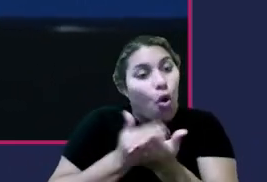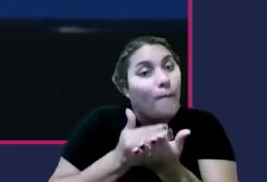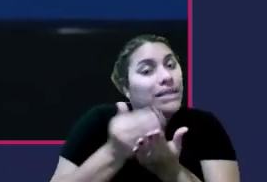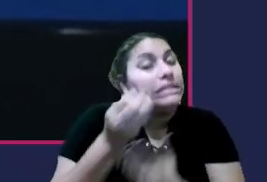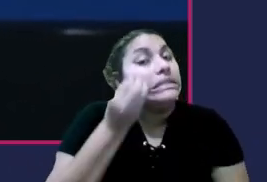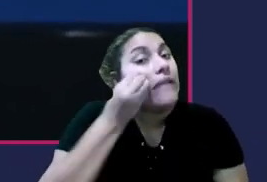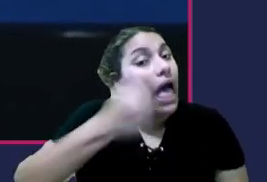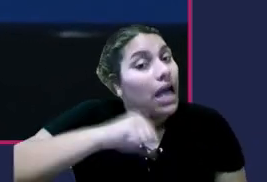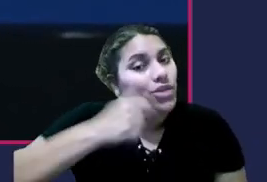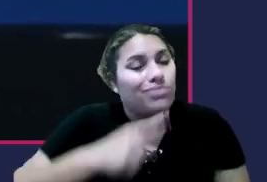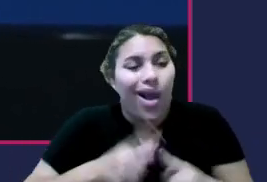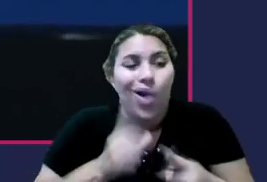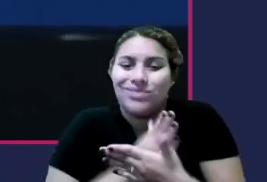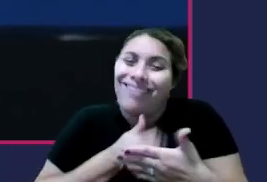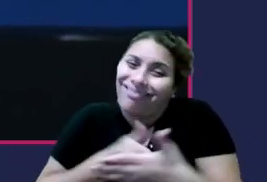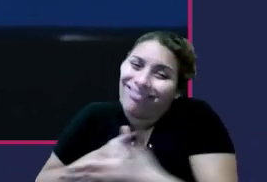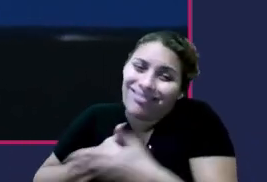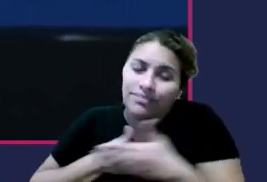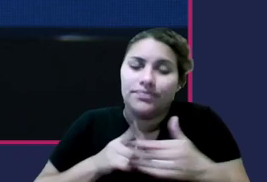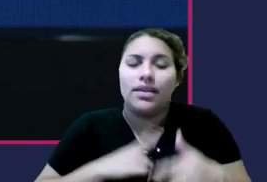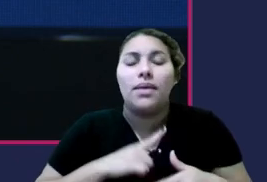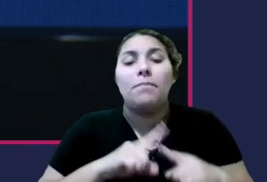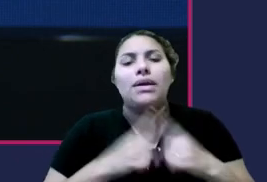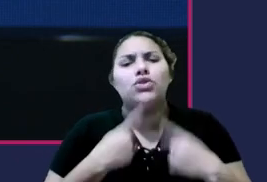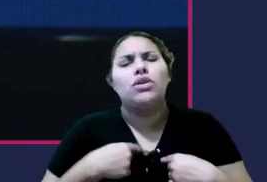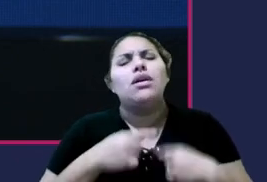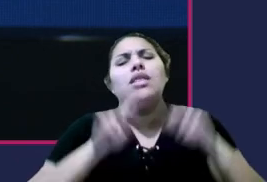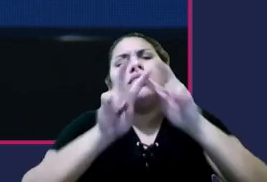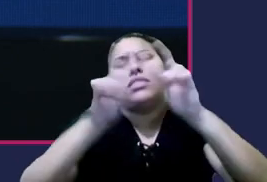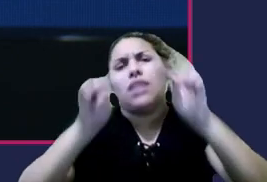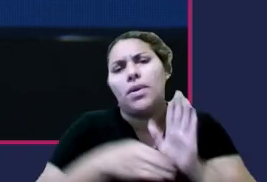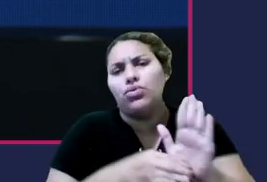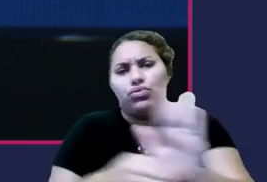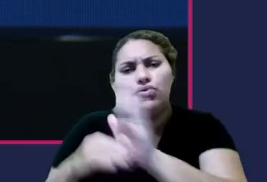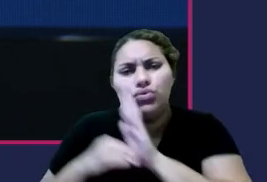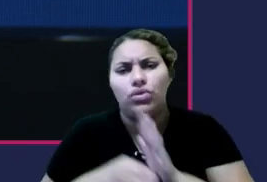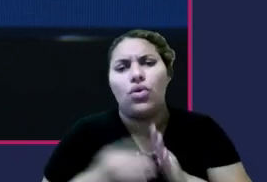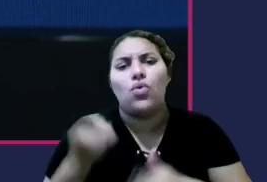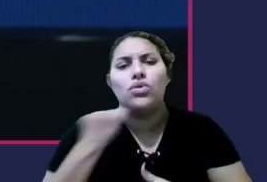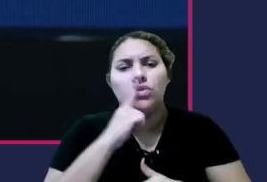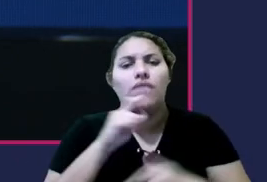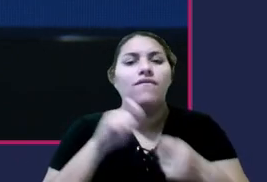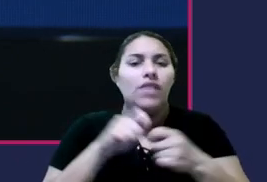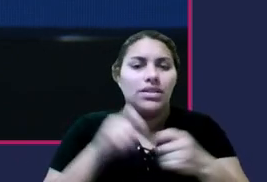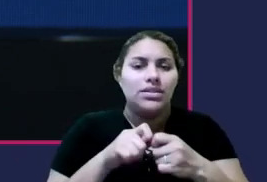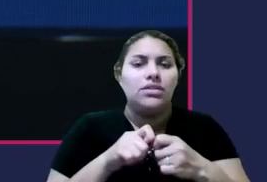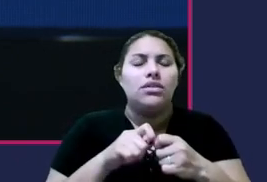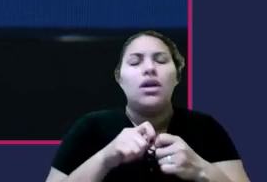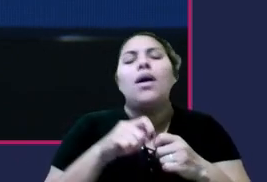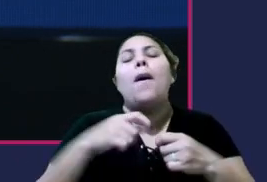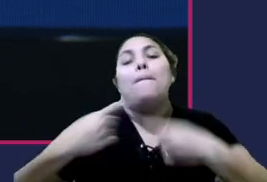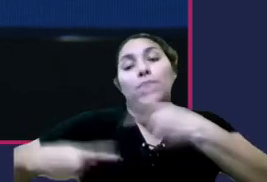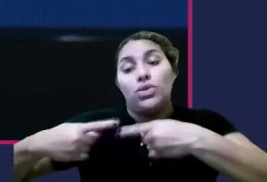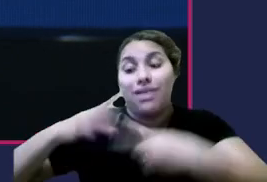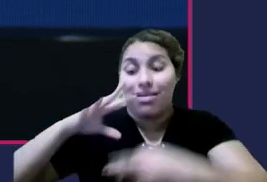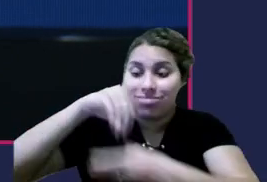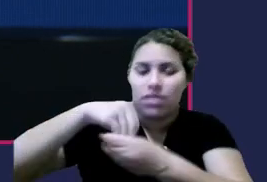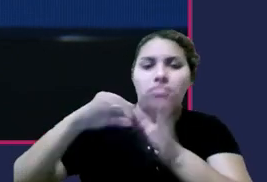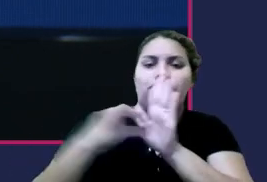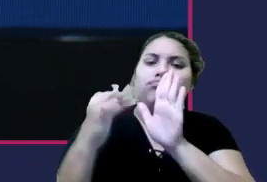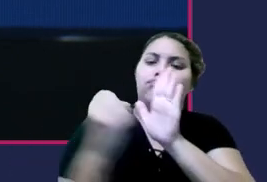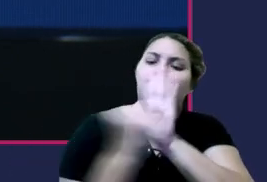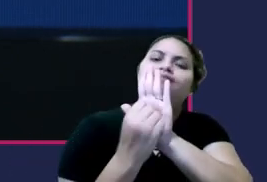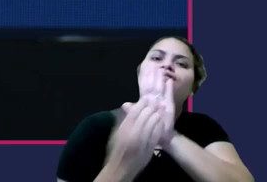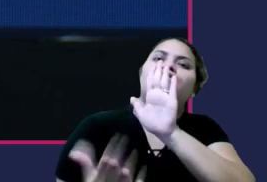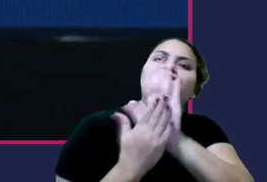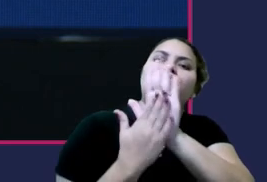with, of course, in the beginning, we're going to do pilots. But we can bring that to the surface and we can make sure